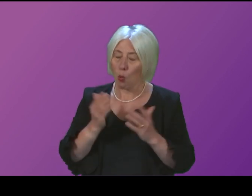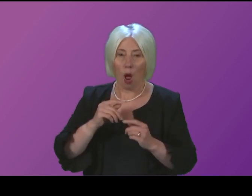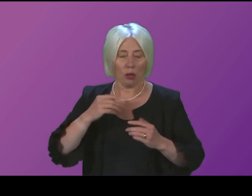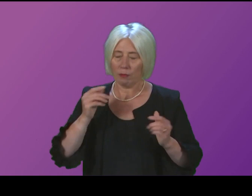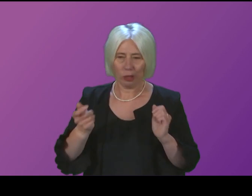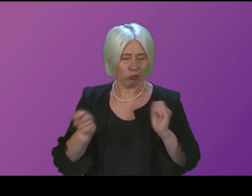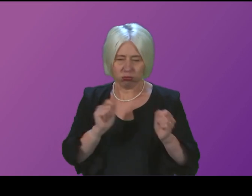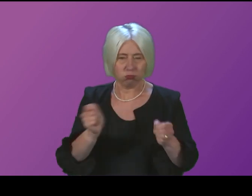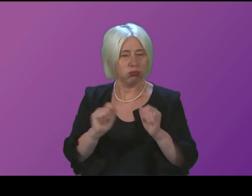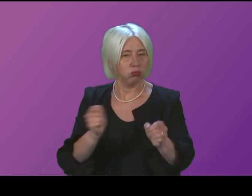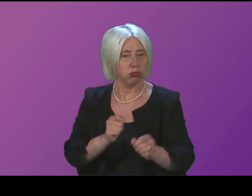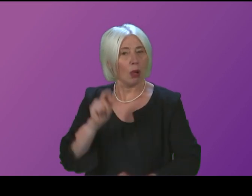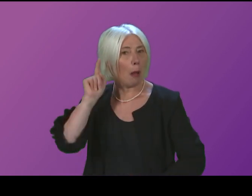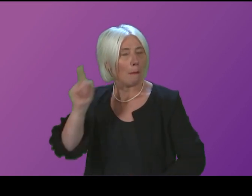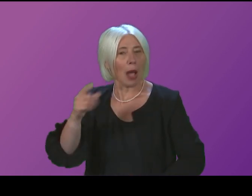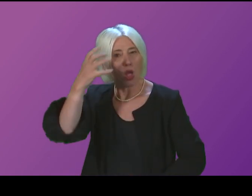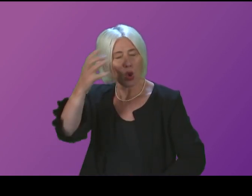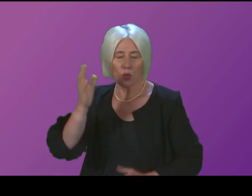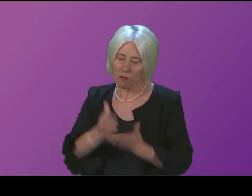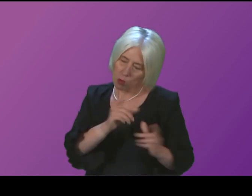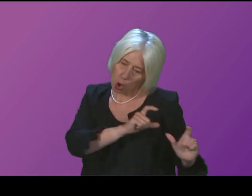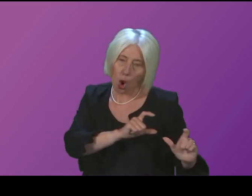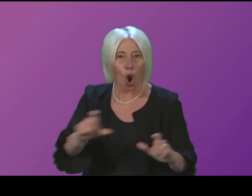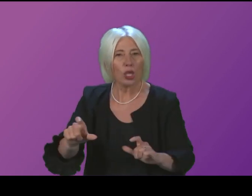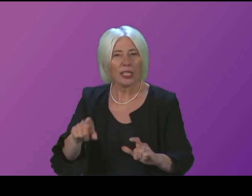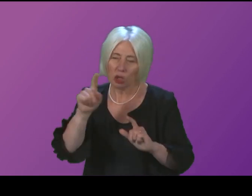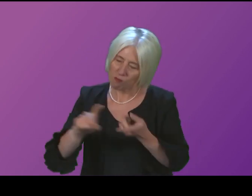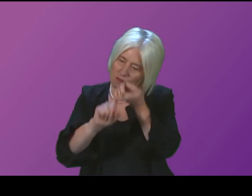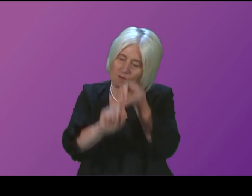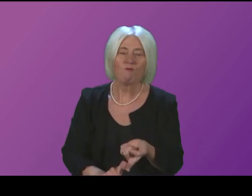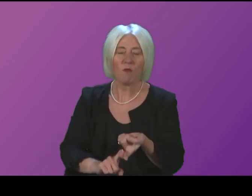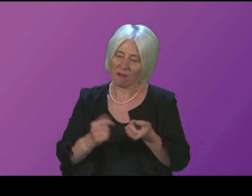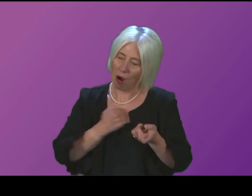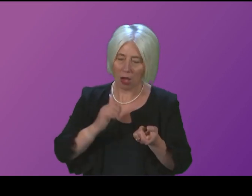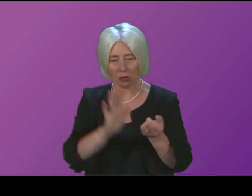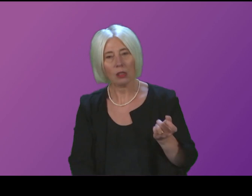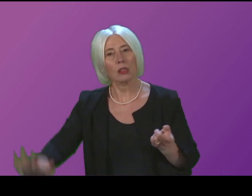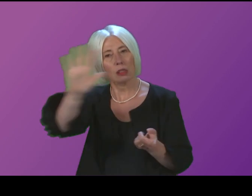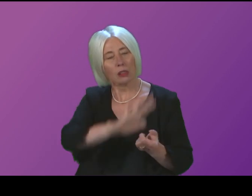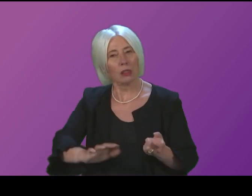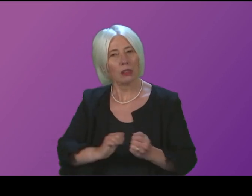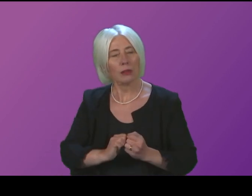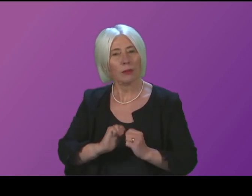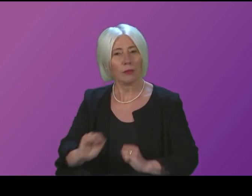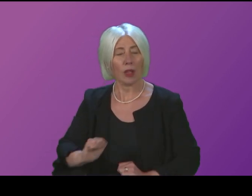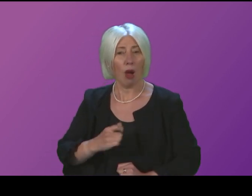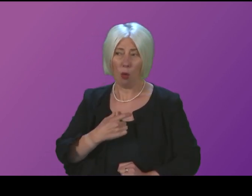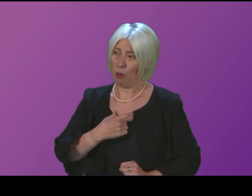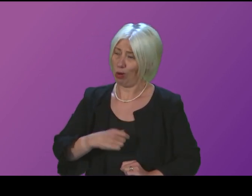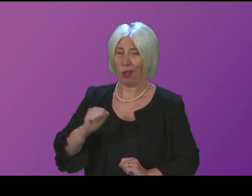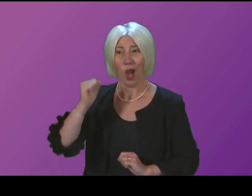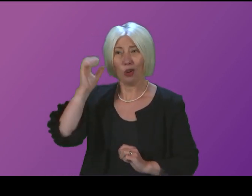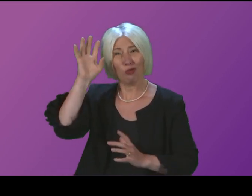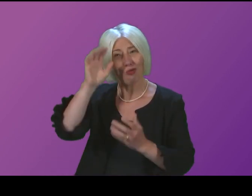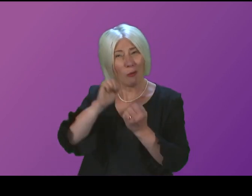has been our constant. She has been the anchor of our nation. Our personal recollections are